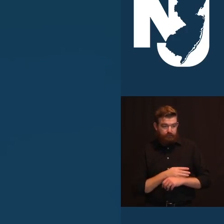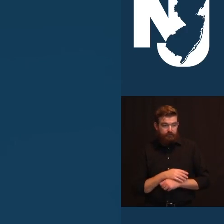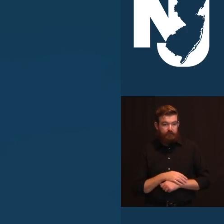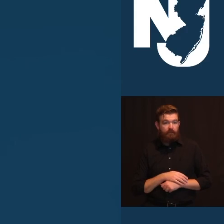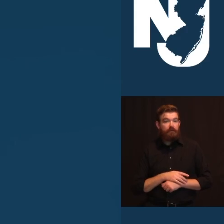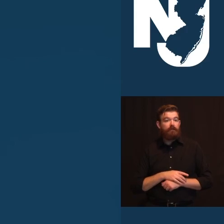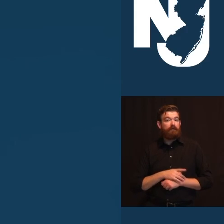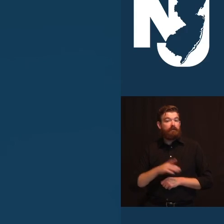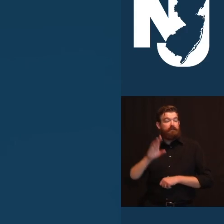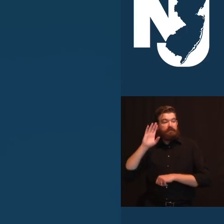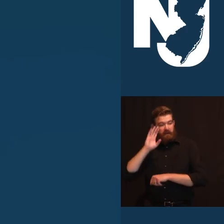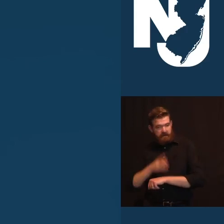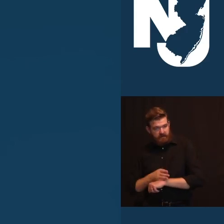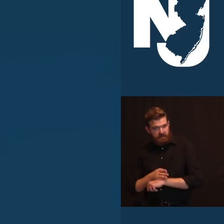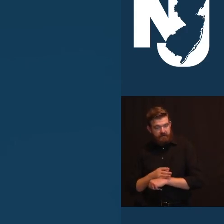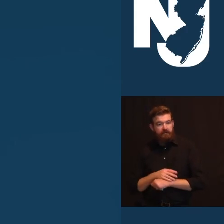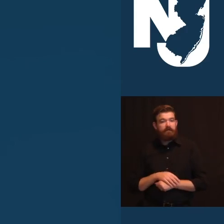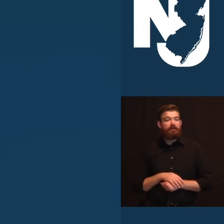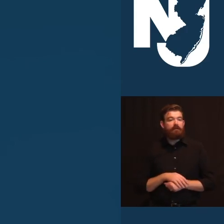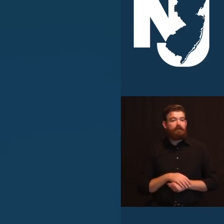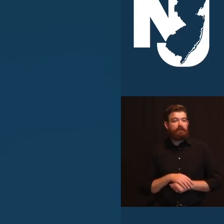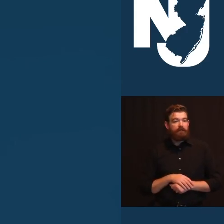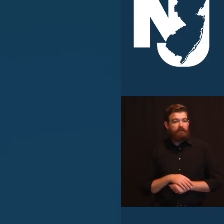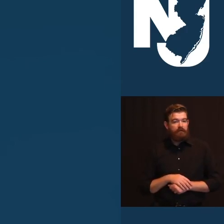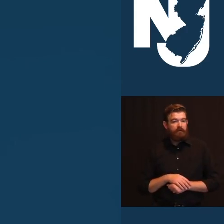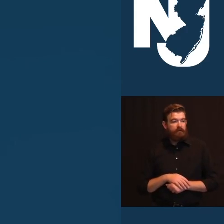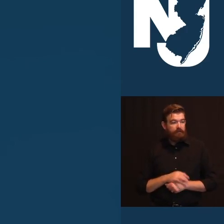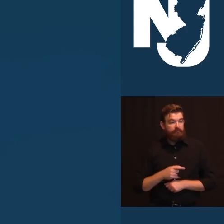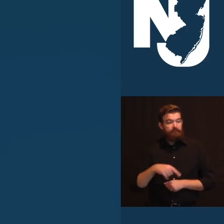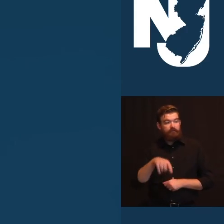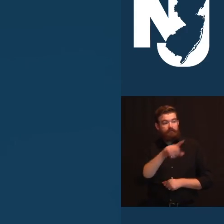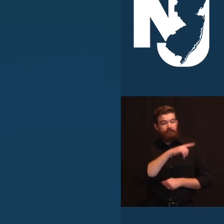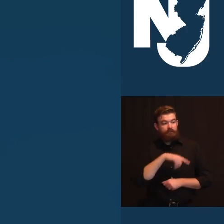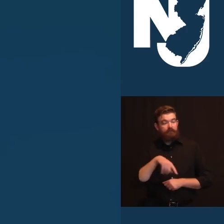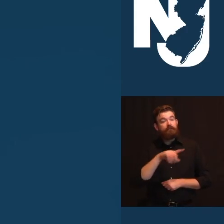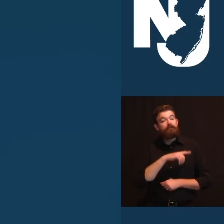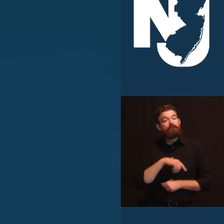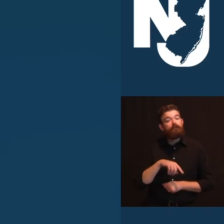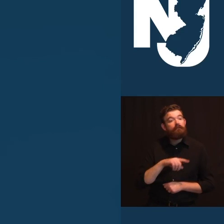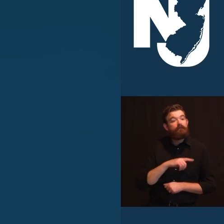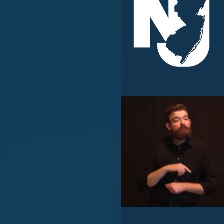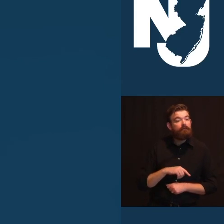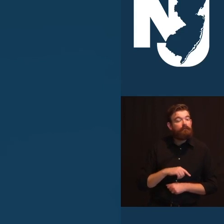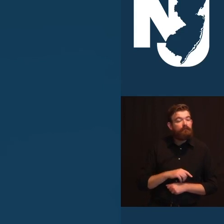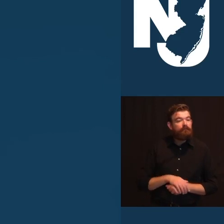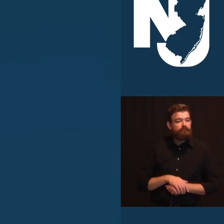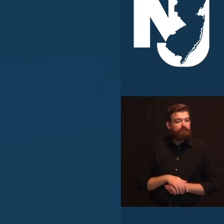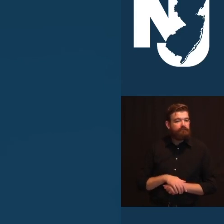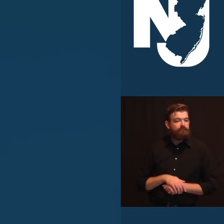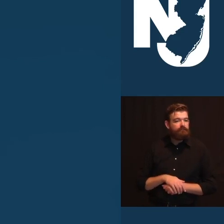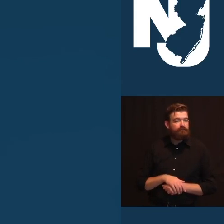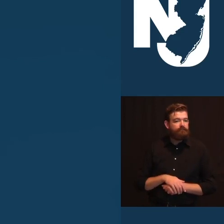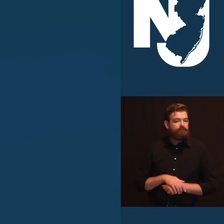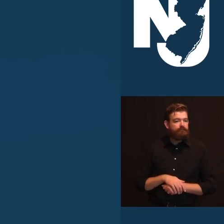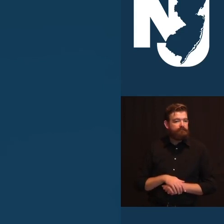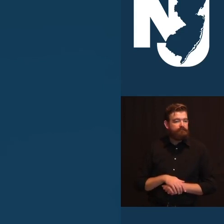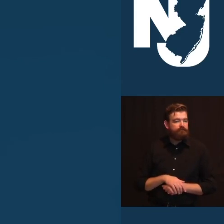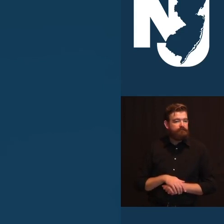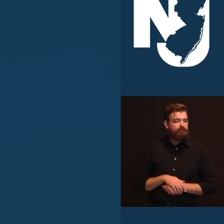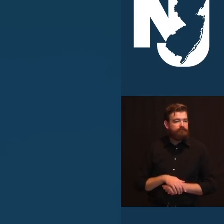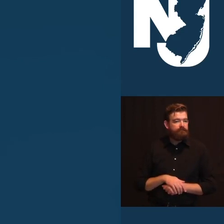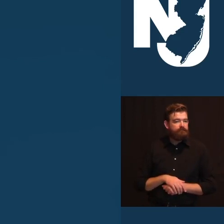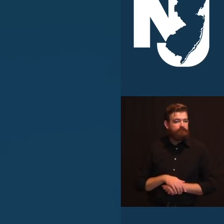Irish, and Honorée walked me through the meaning of each. And his family, I think she would say, and I know he would have said,